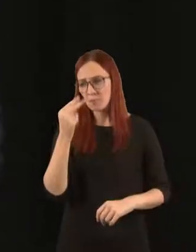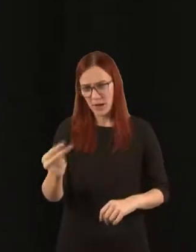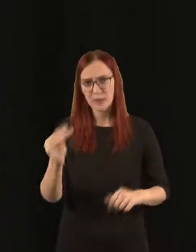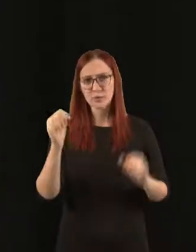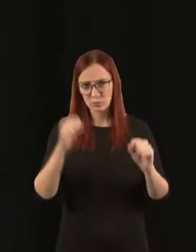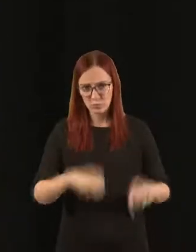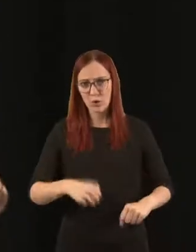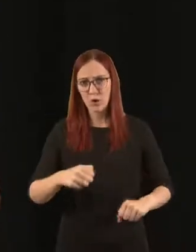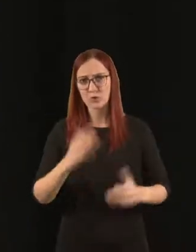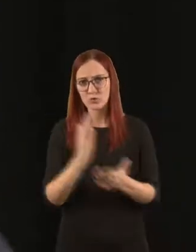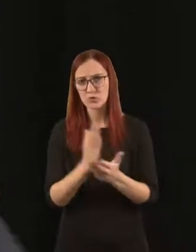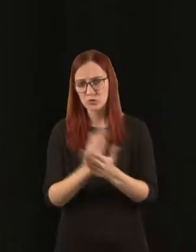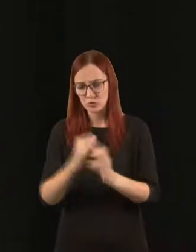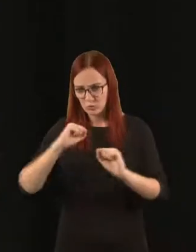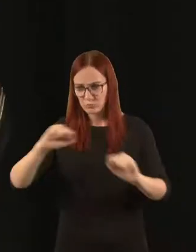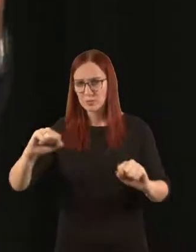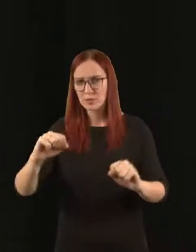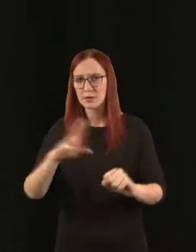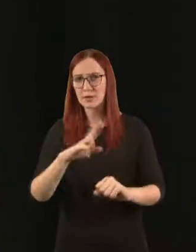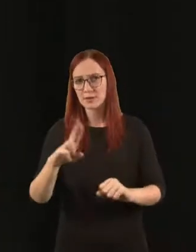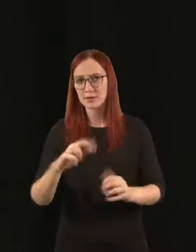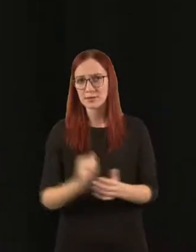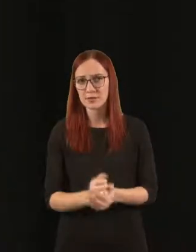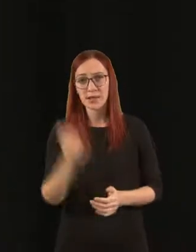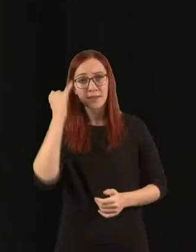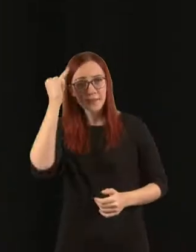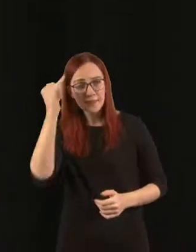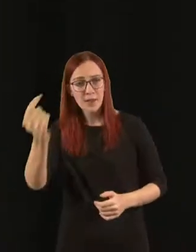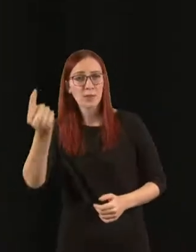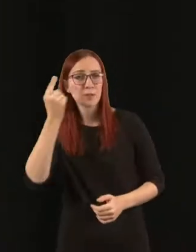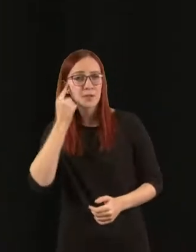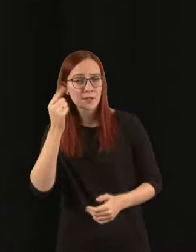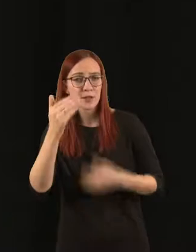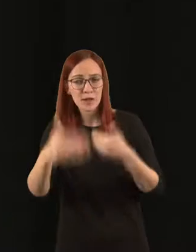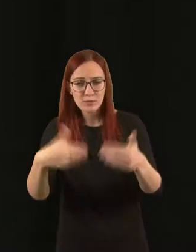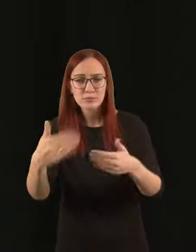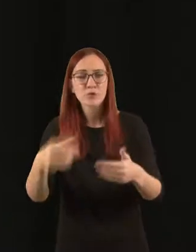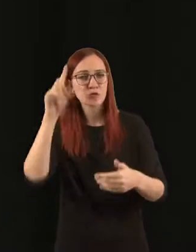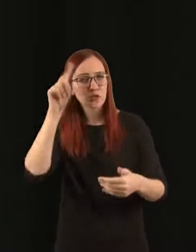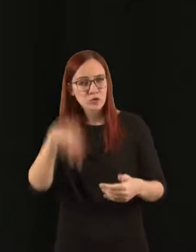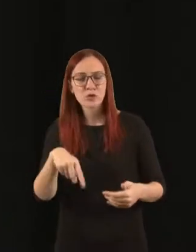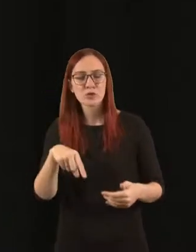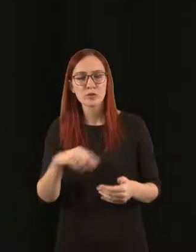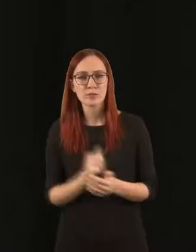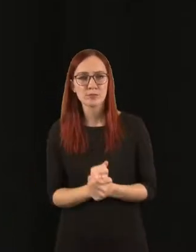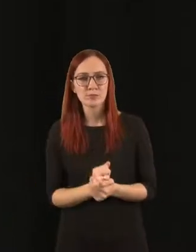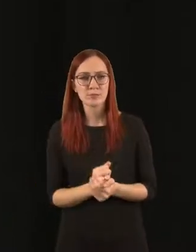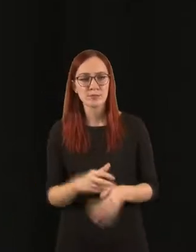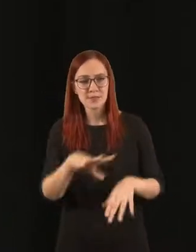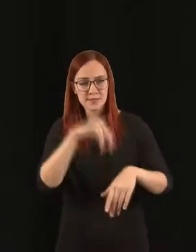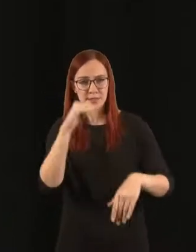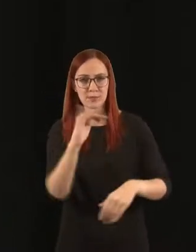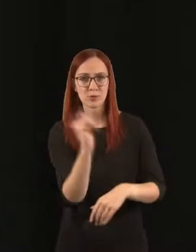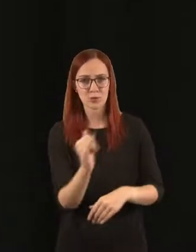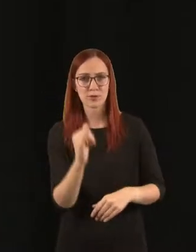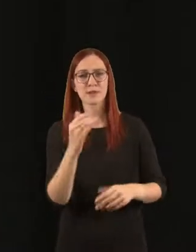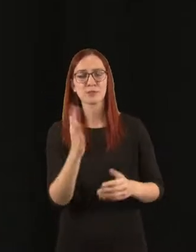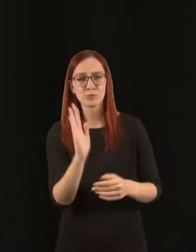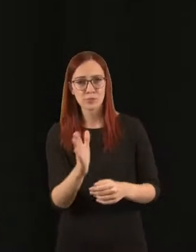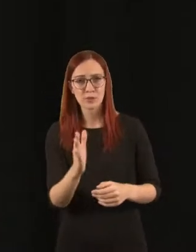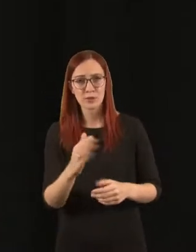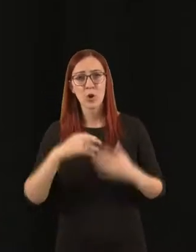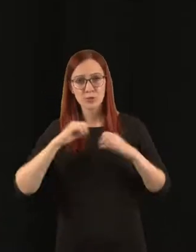questions from the audience, but I would like to ask Mr. Krinickas. So we know